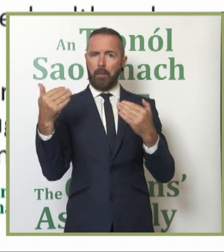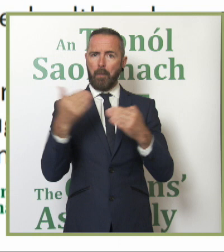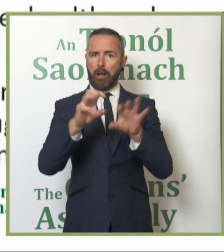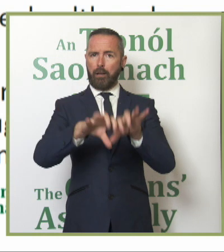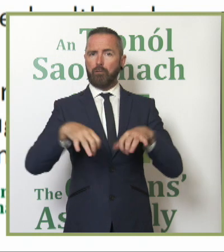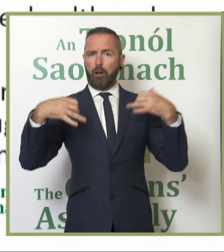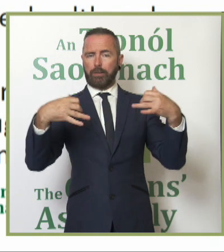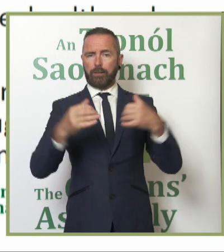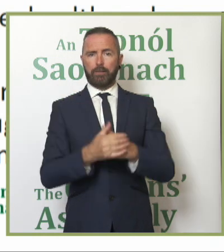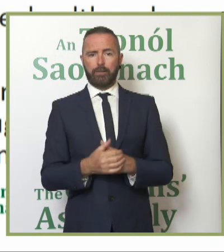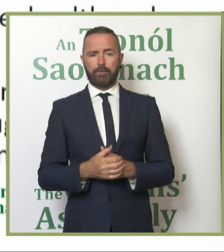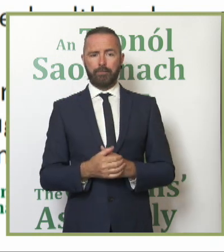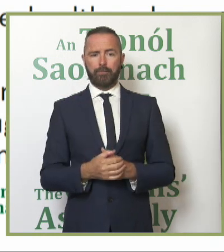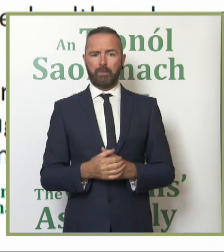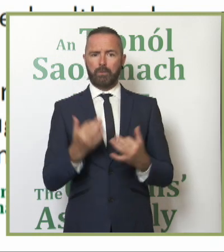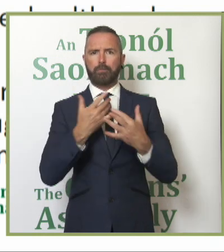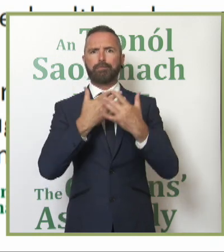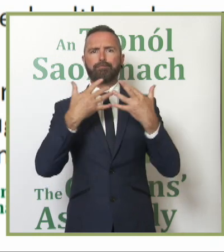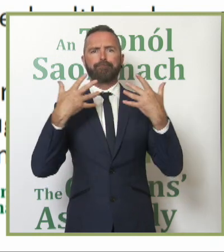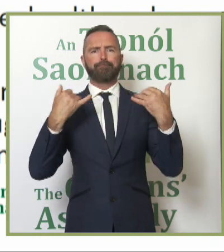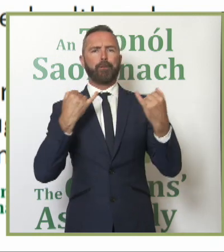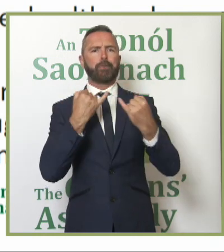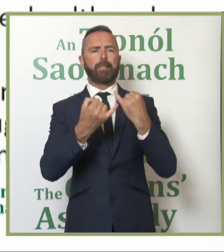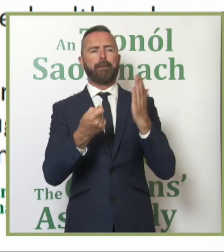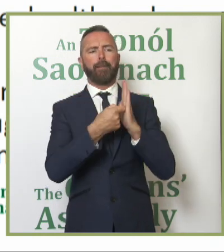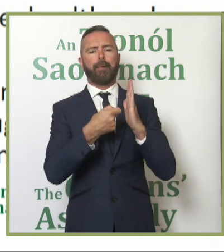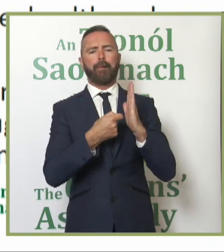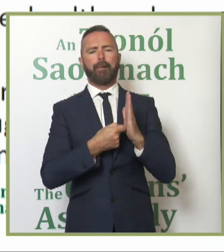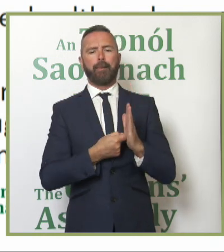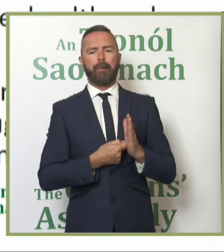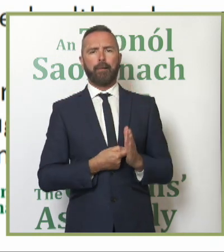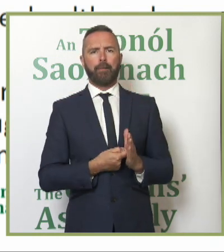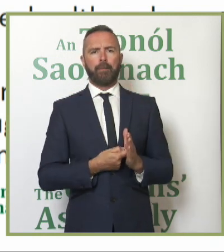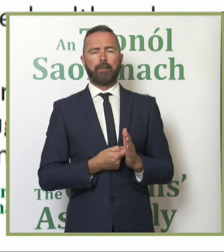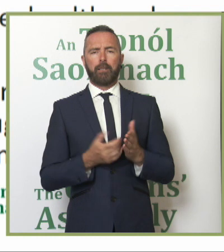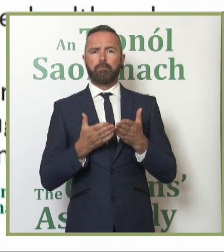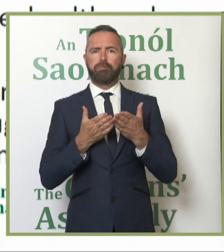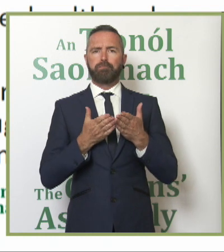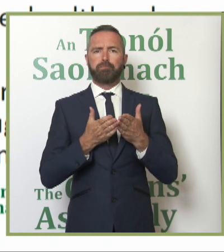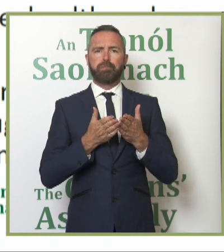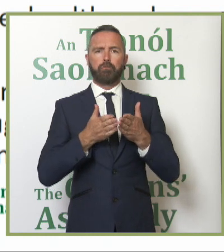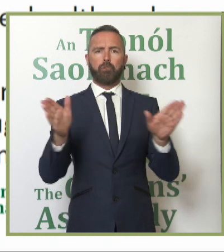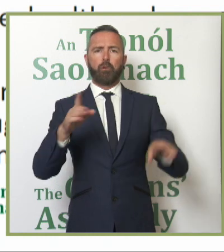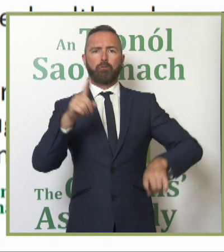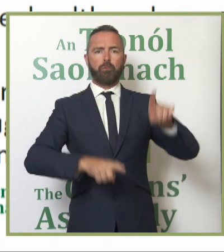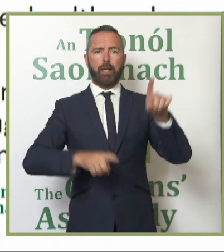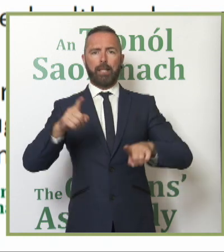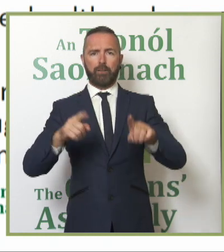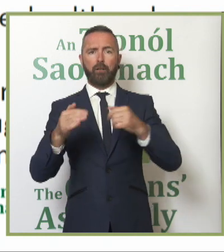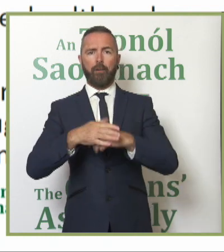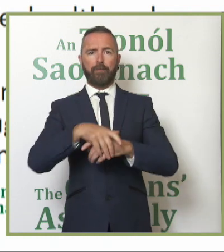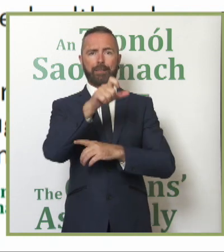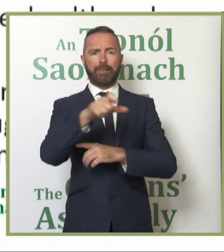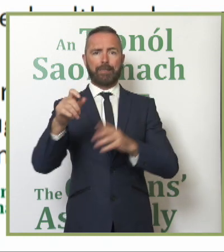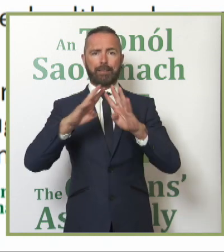and so have these. So there's a huge amount of detail in the terms of reference. It makes for a very broad-ranging Citizens' Assembly, and